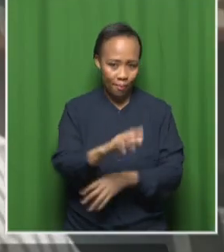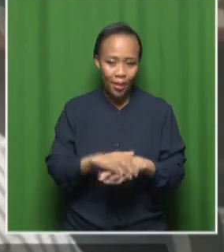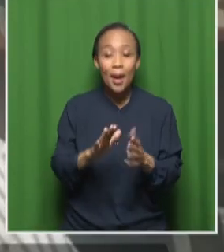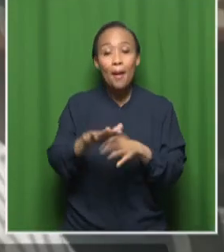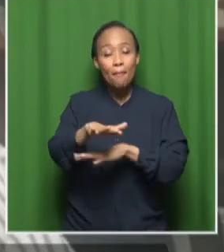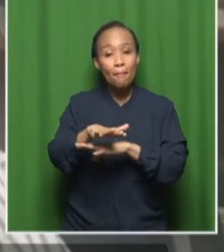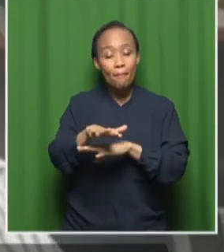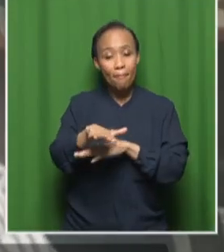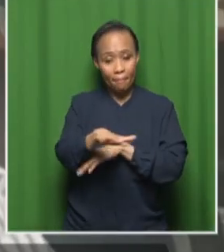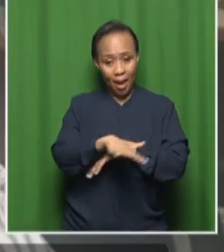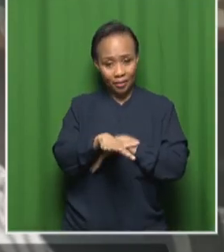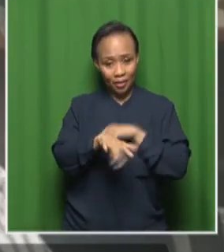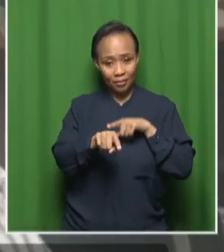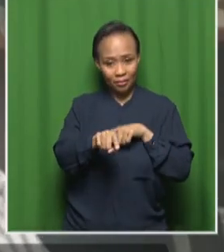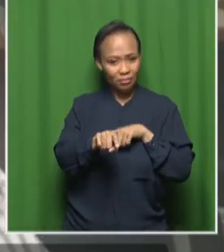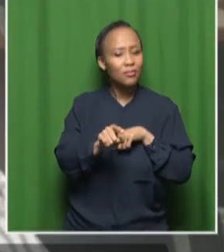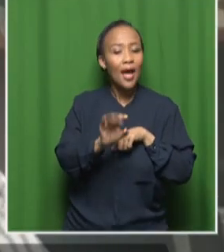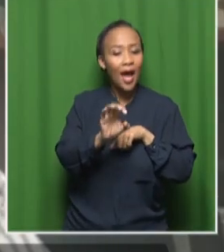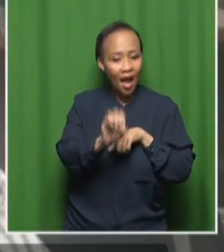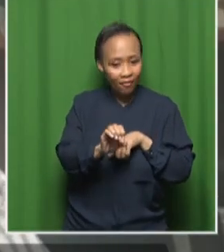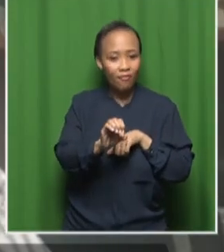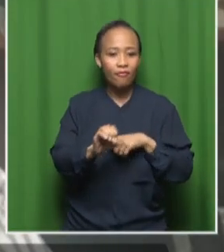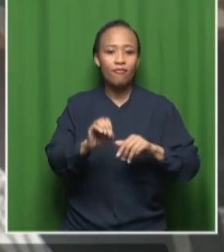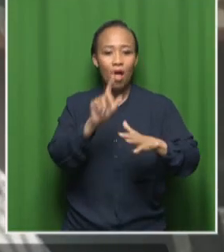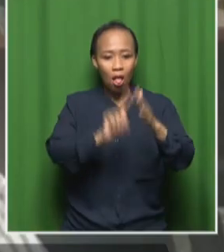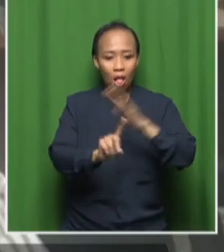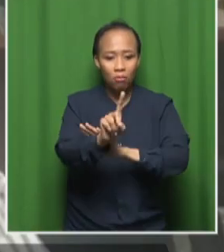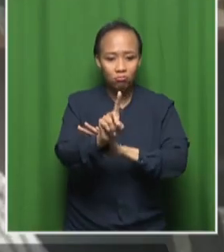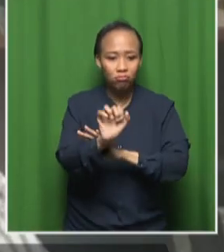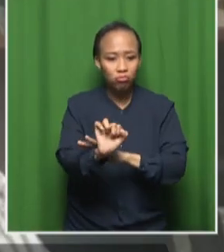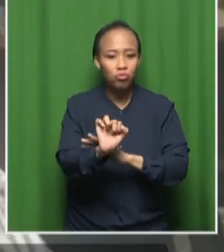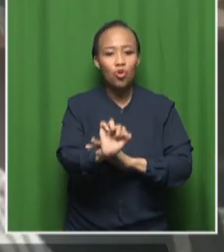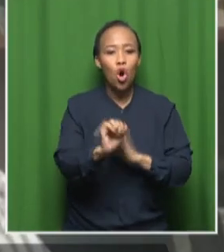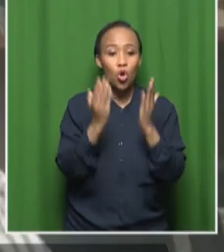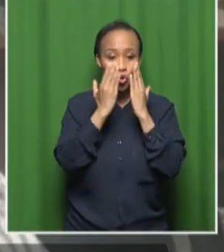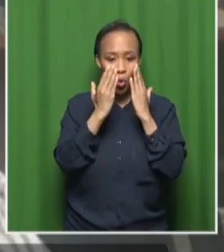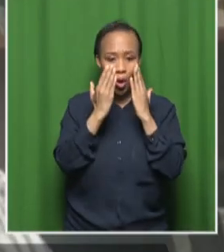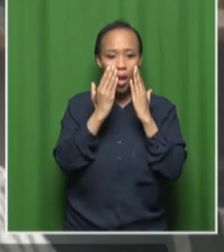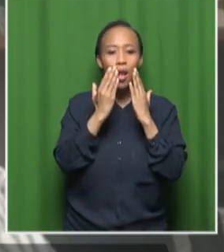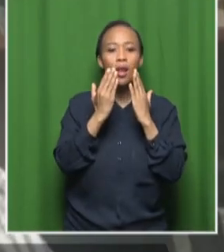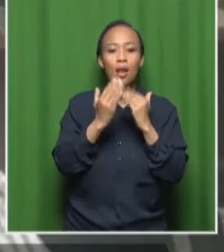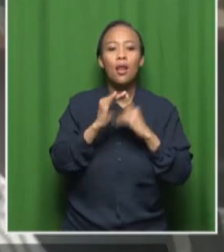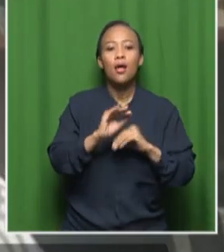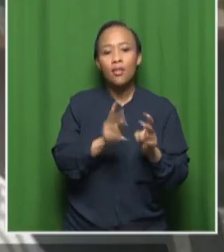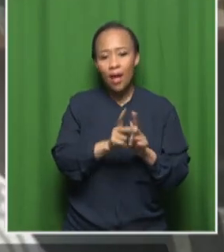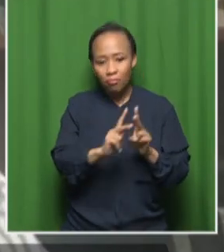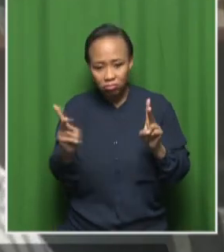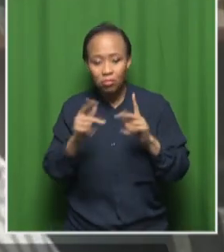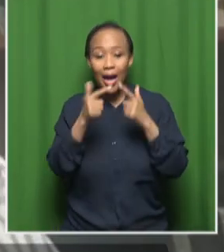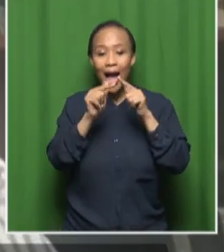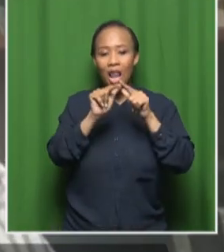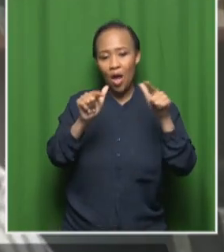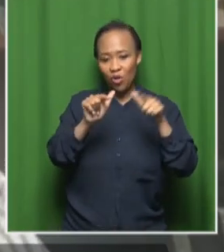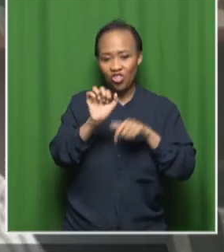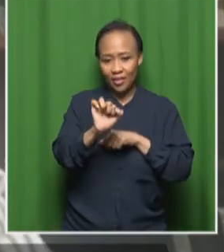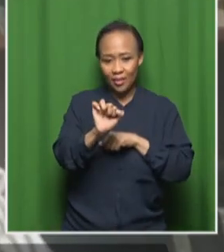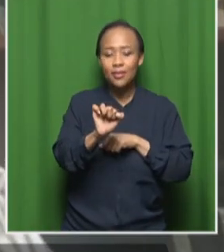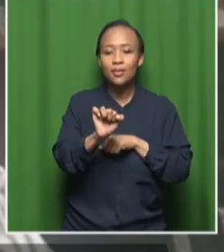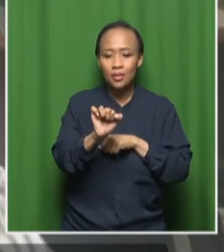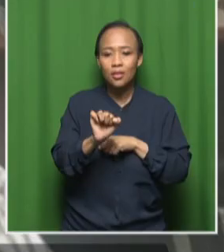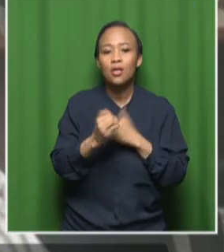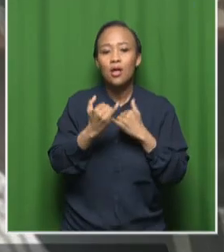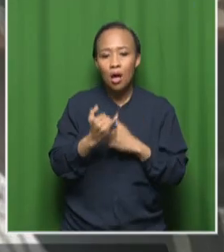the Eduvation Network where you are able to learn multilingually. And we would like to open ourselves to that